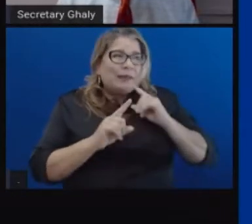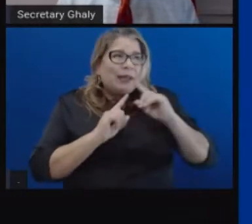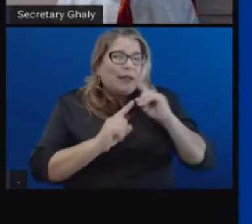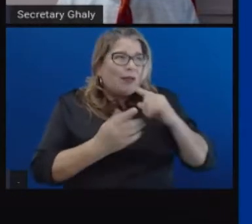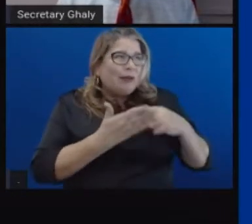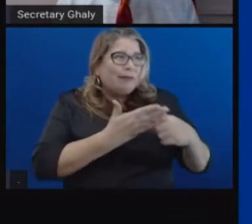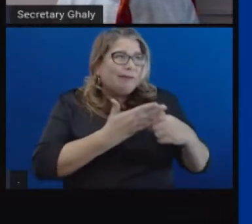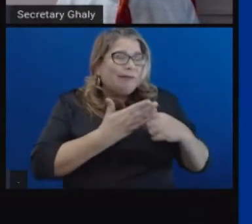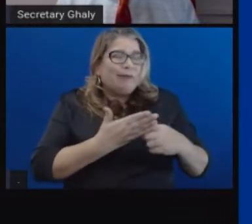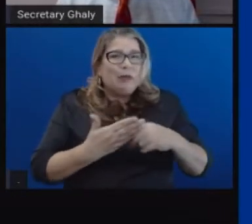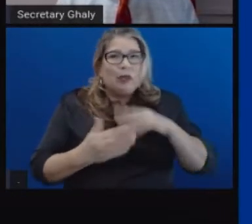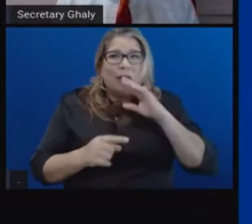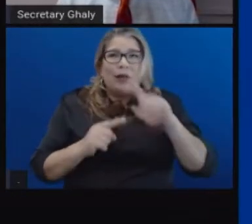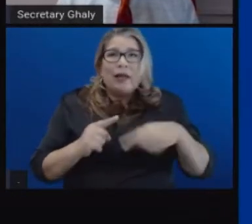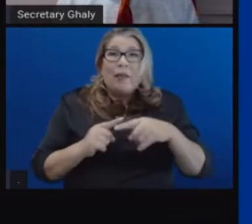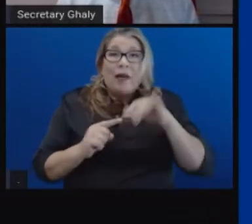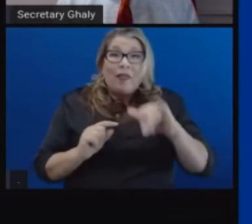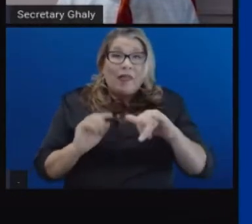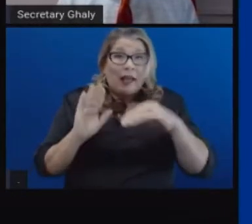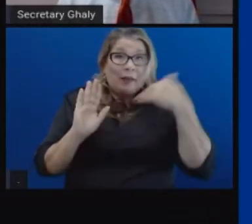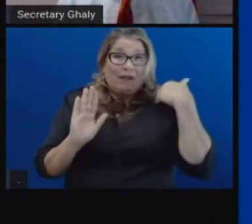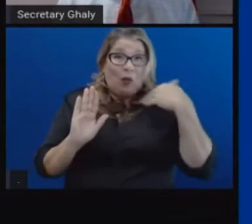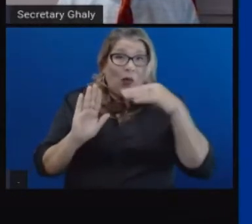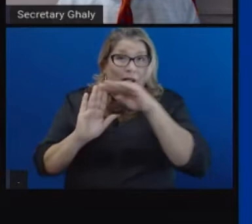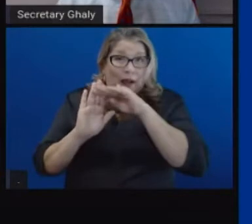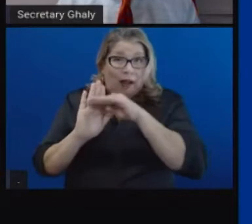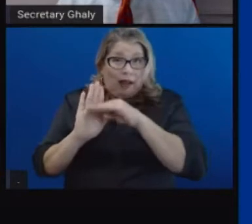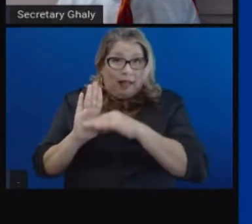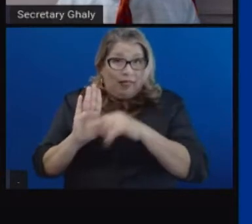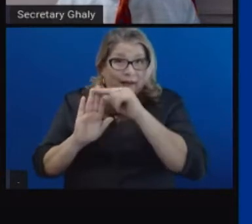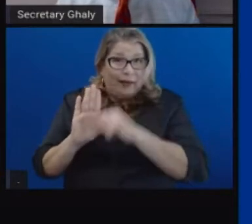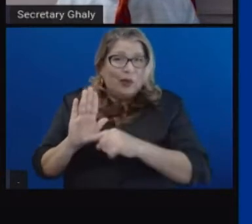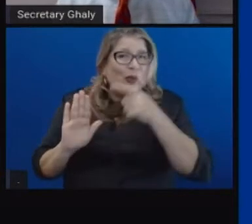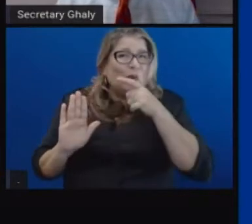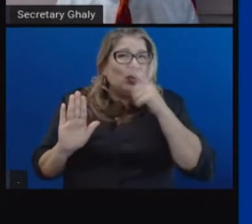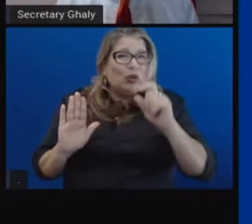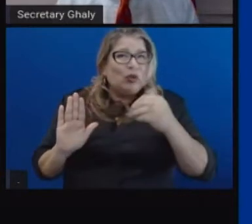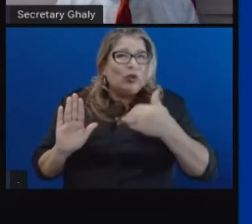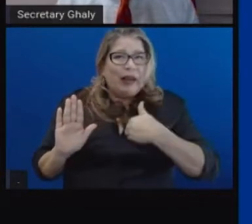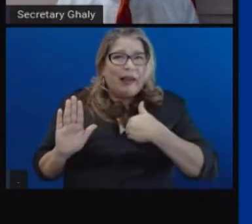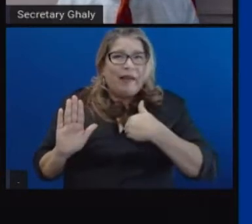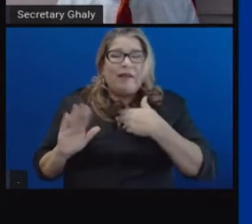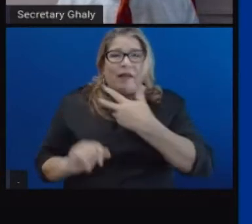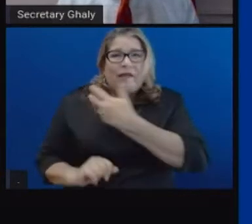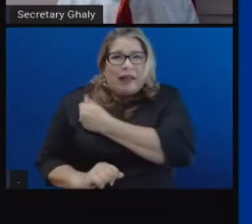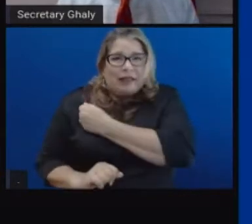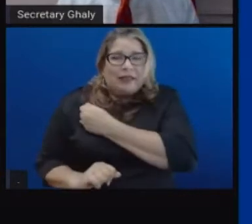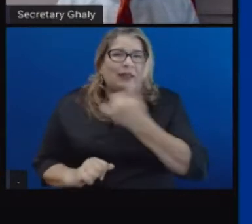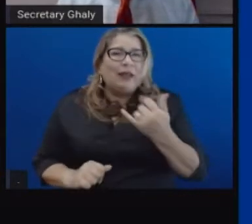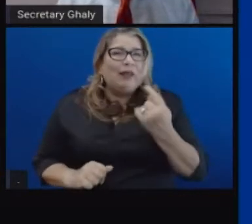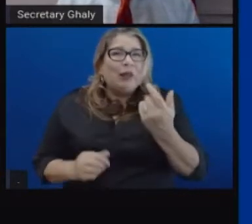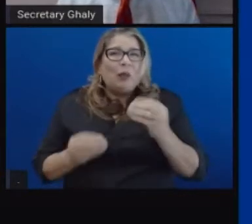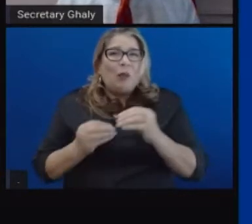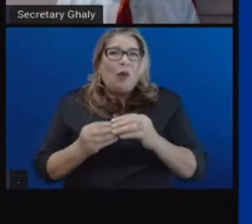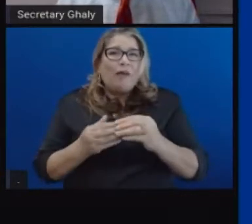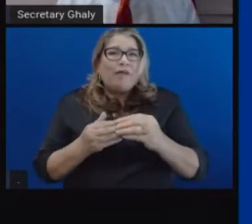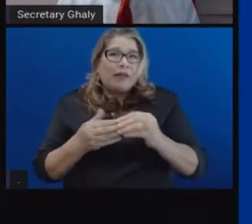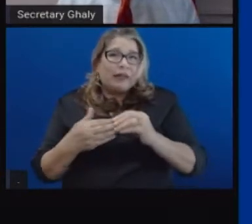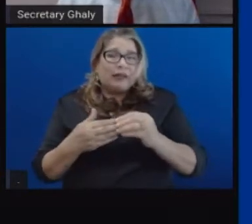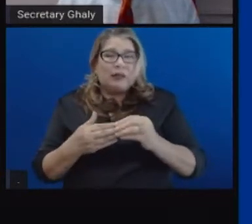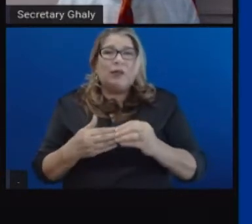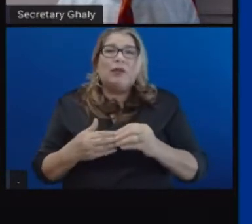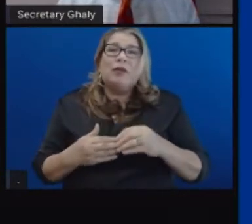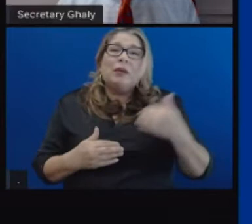be vaccinated, looking at some more details around age and other risk factors that might create